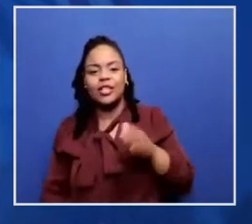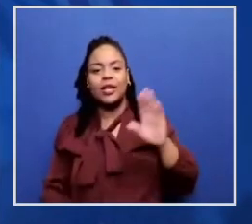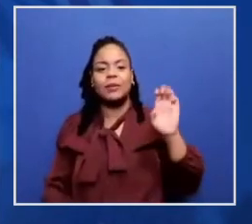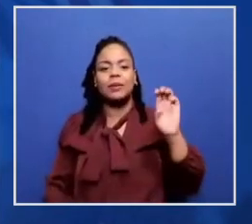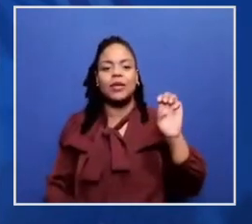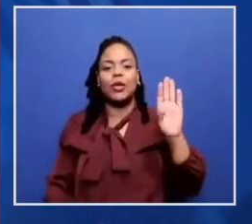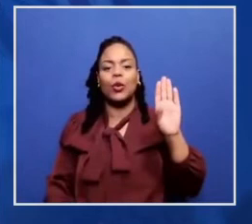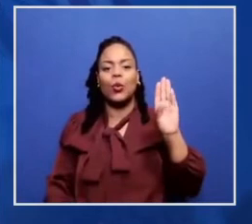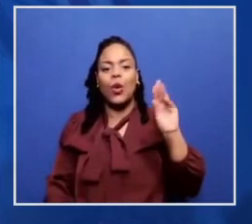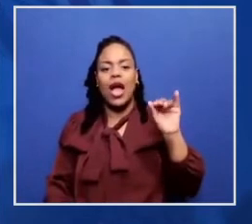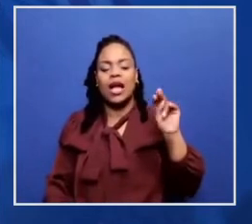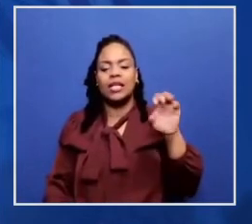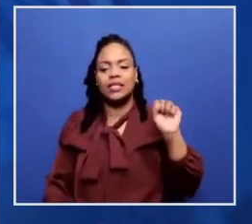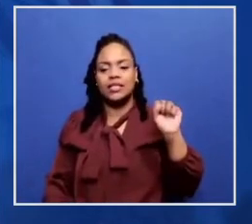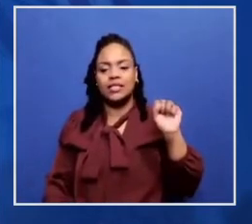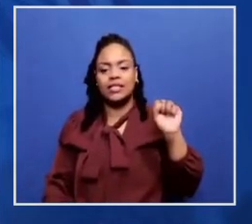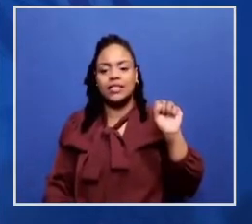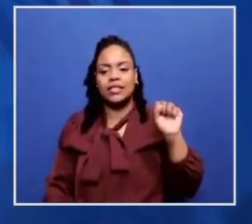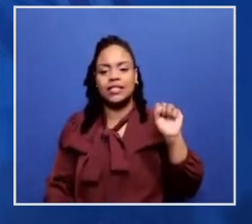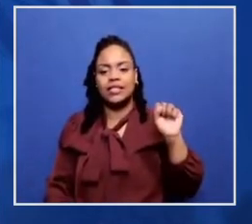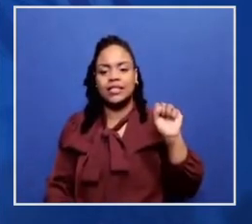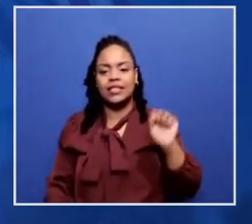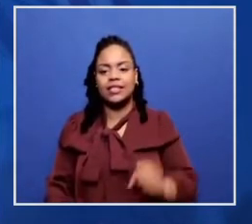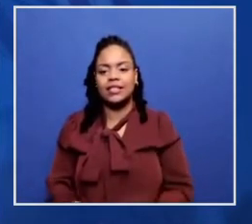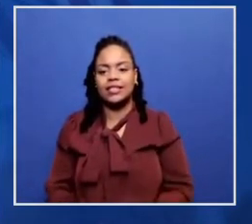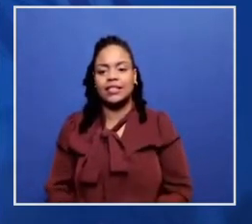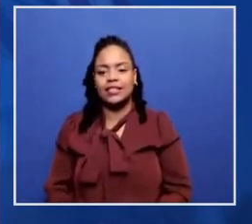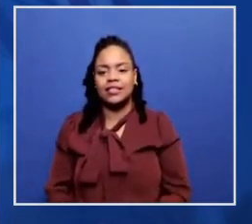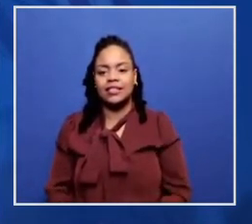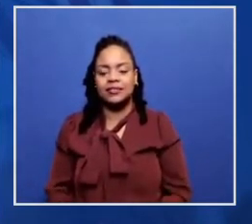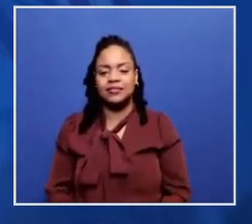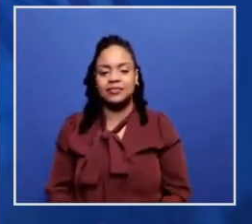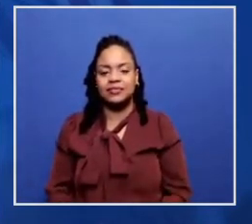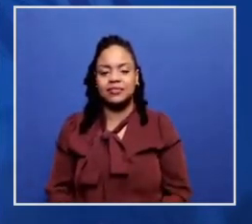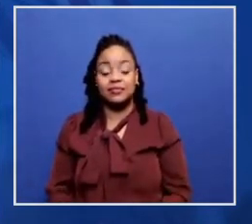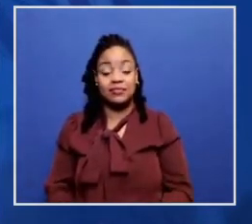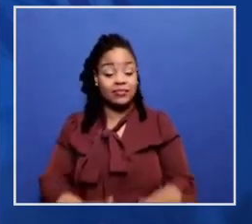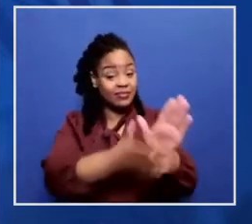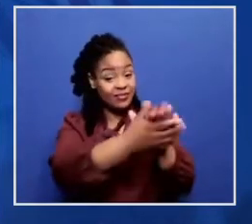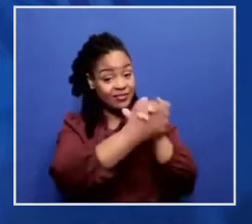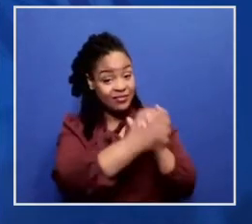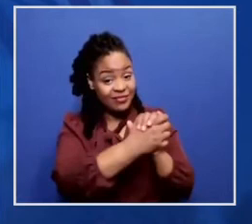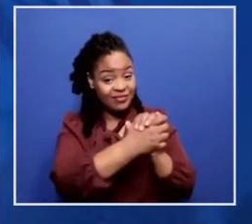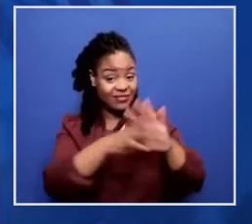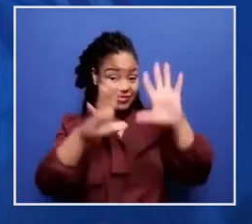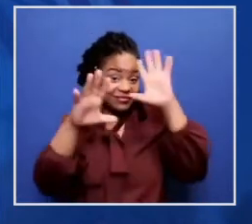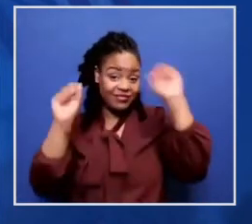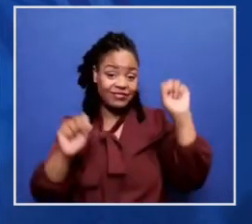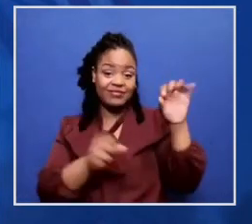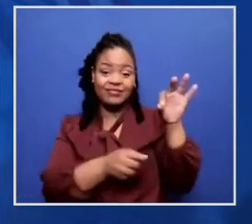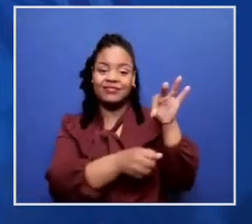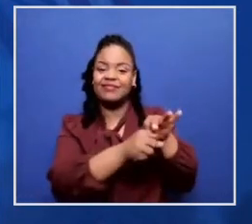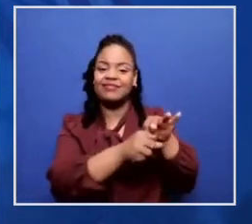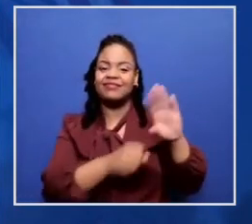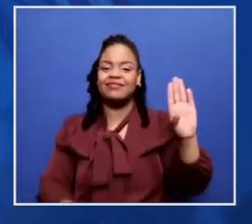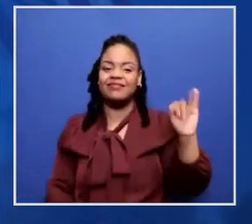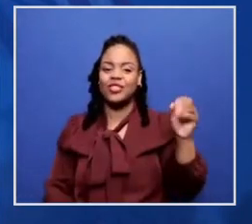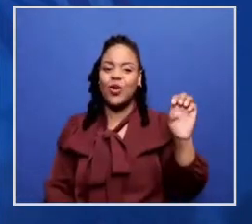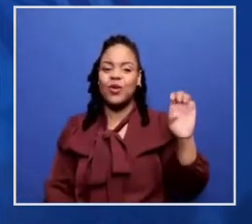Just wanted to say congratulations to President-elect Joe Biden and Vice President-elect Kamala